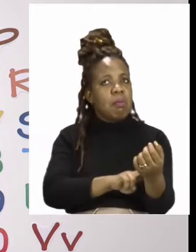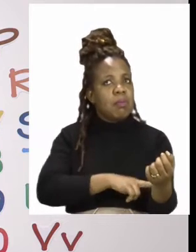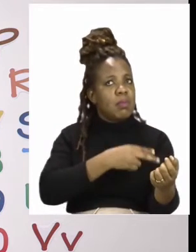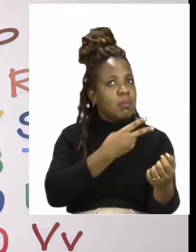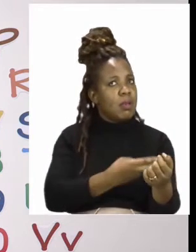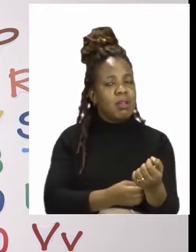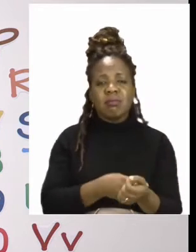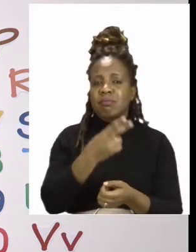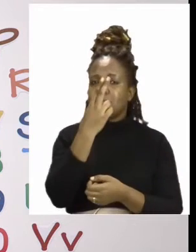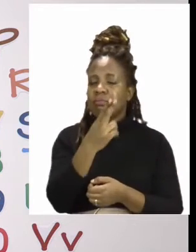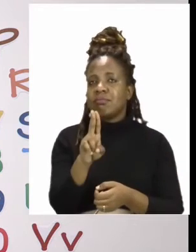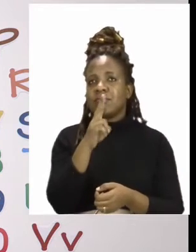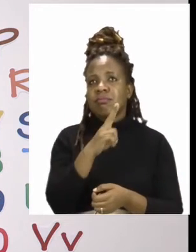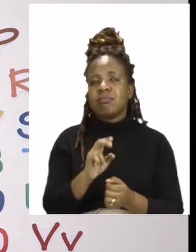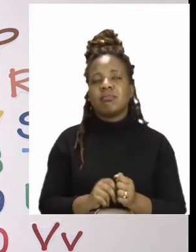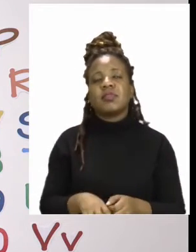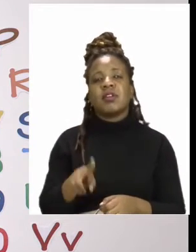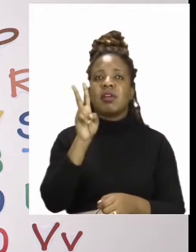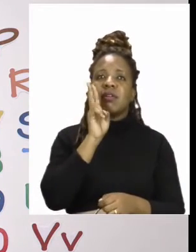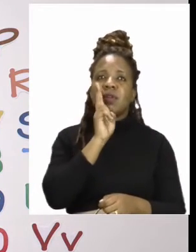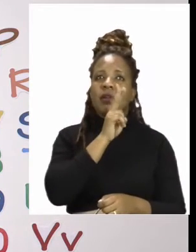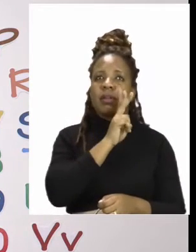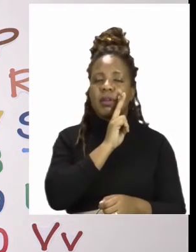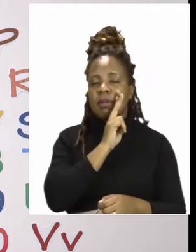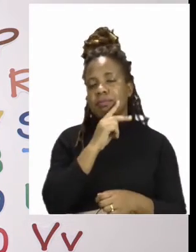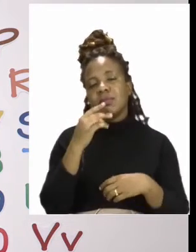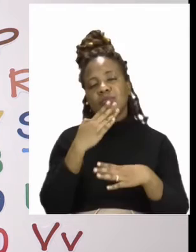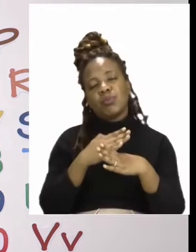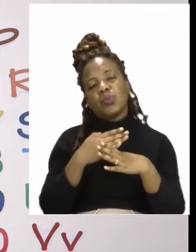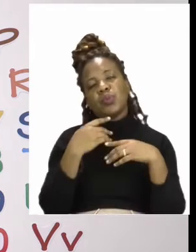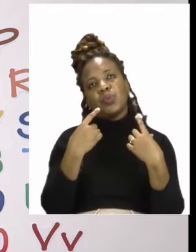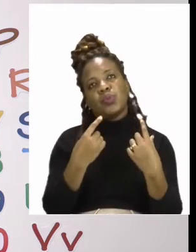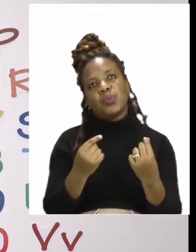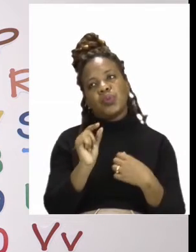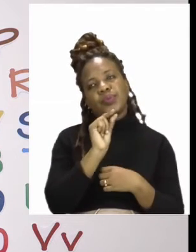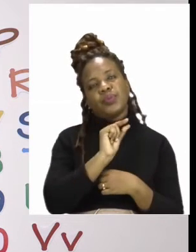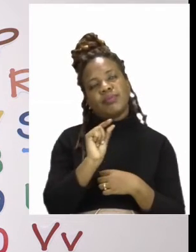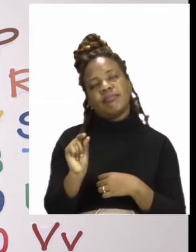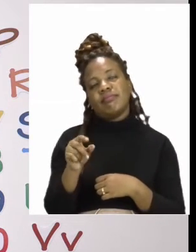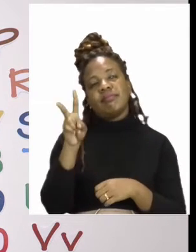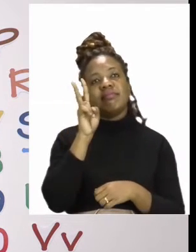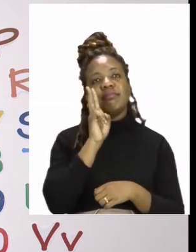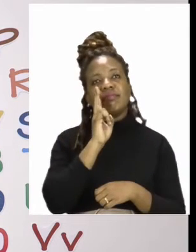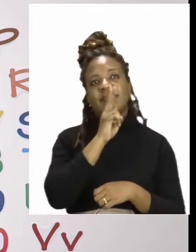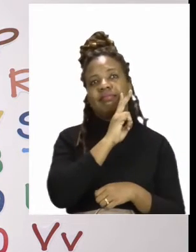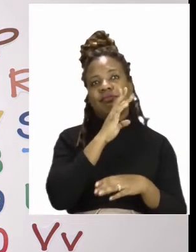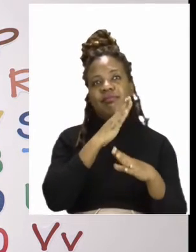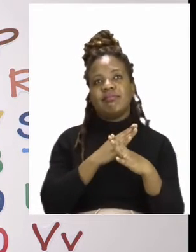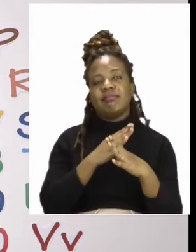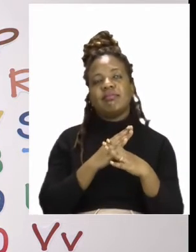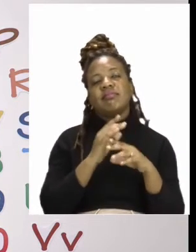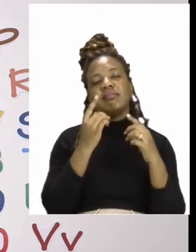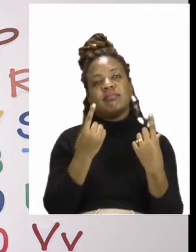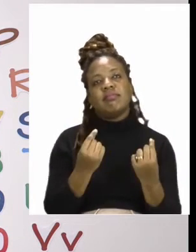no, no. A verb is a doing word. A verb is a doing word.